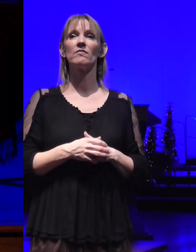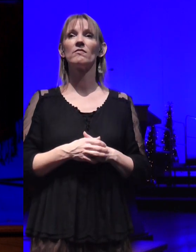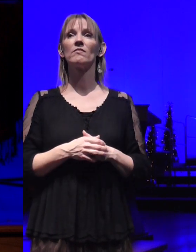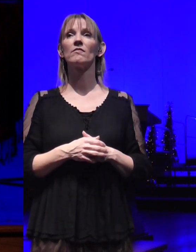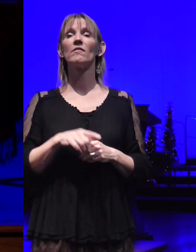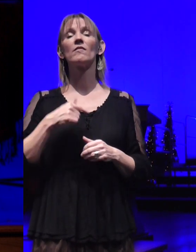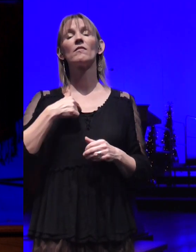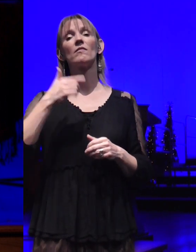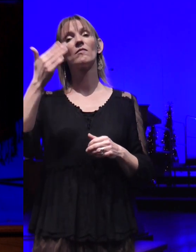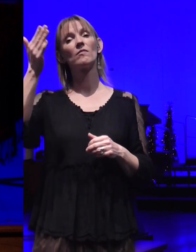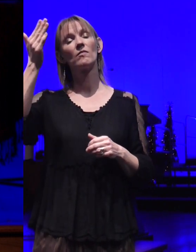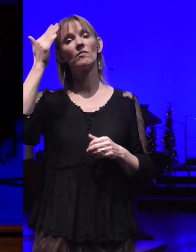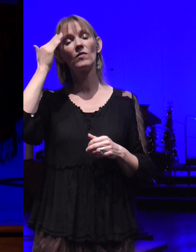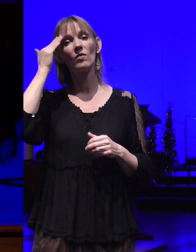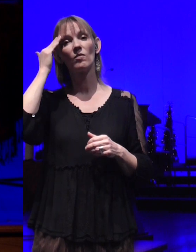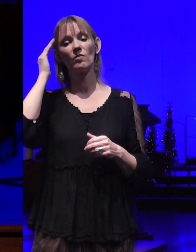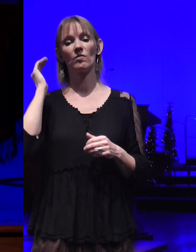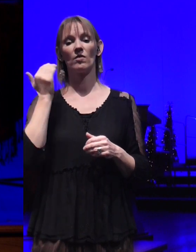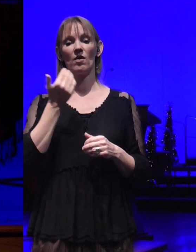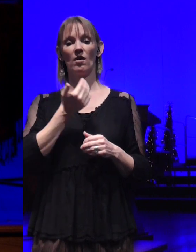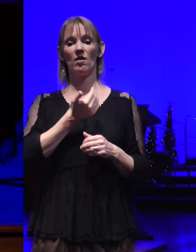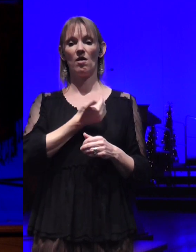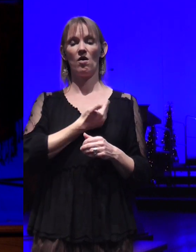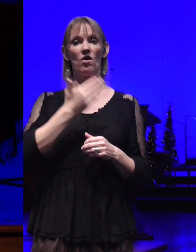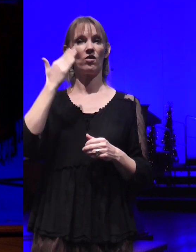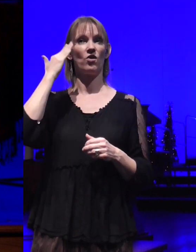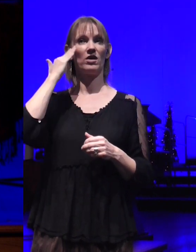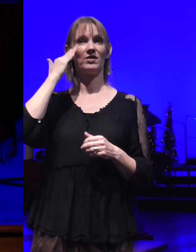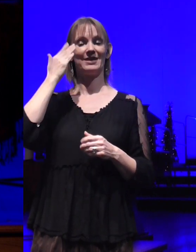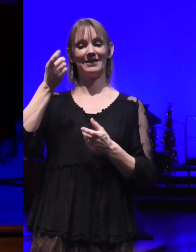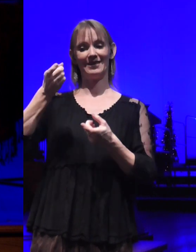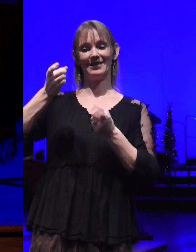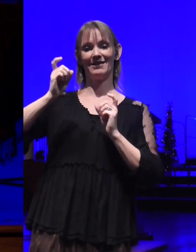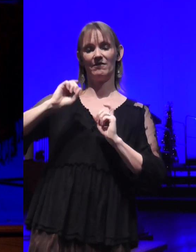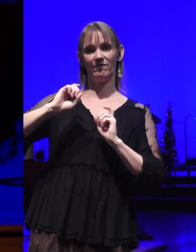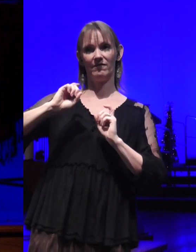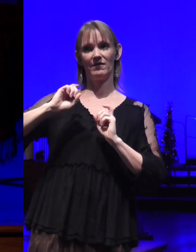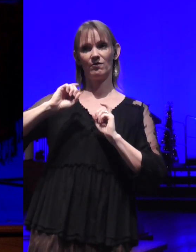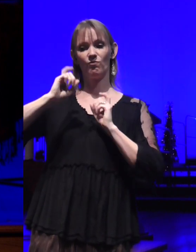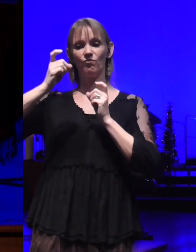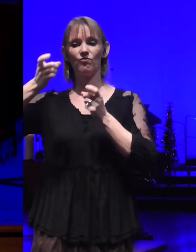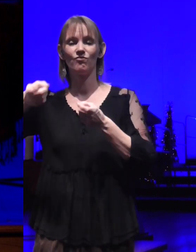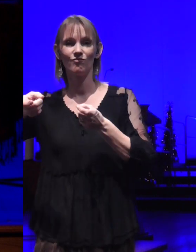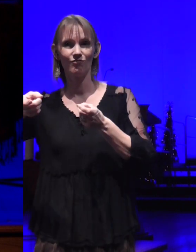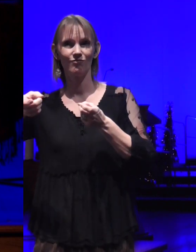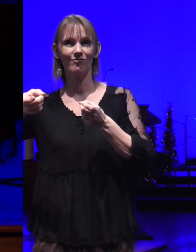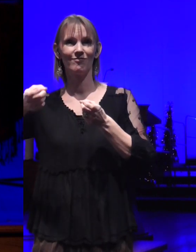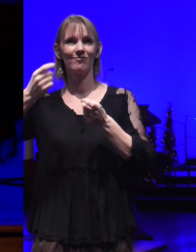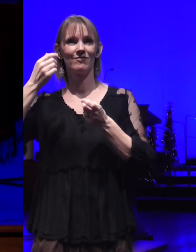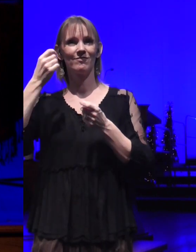And I know it is our gift in consciousness to a growing realization